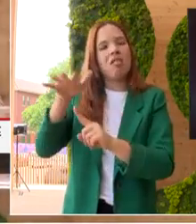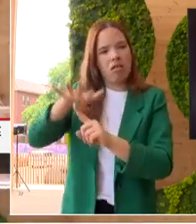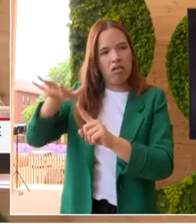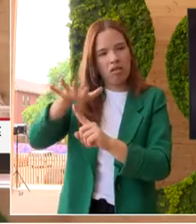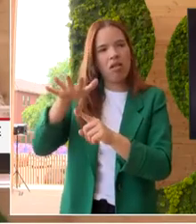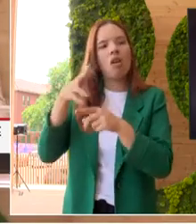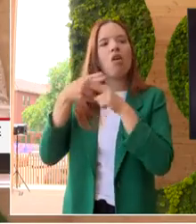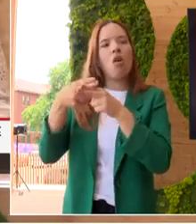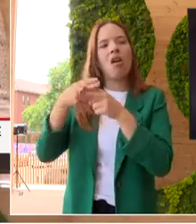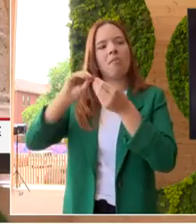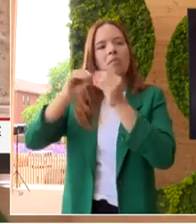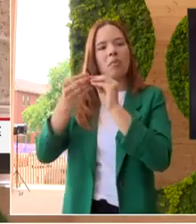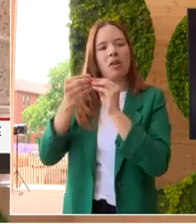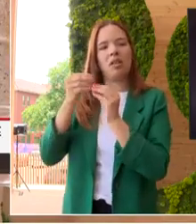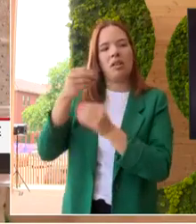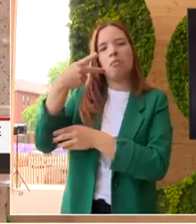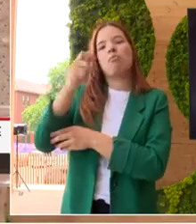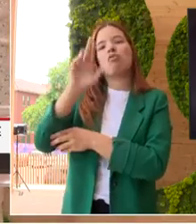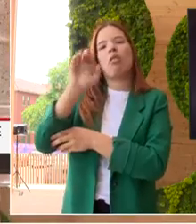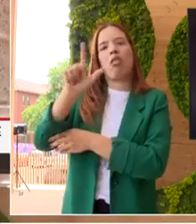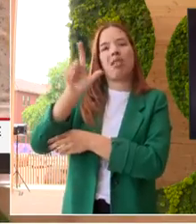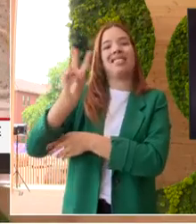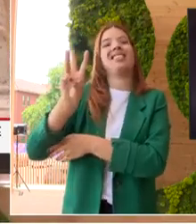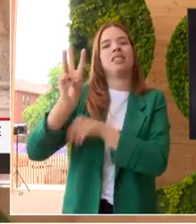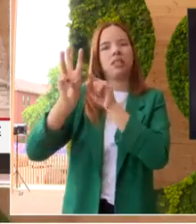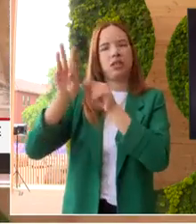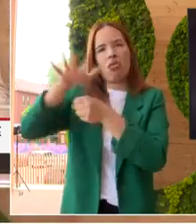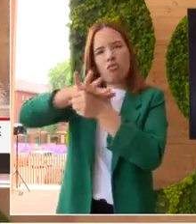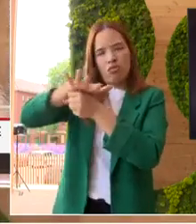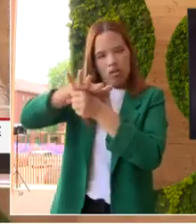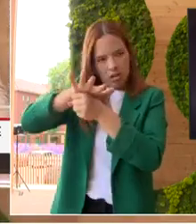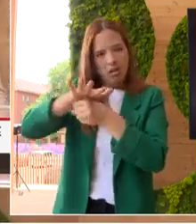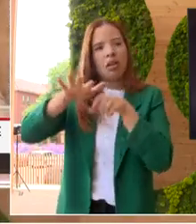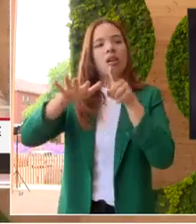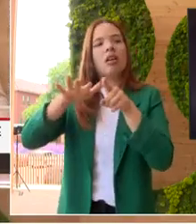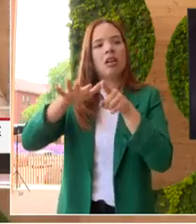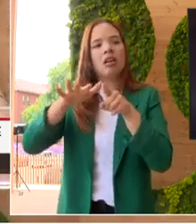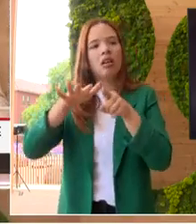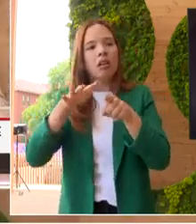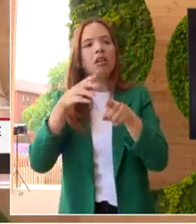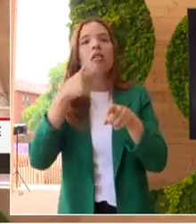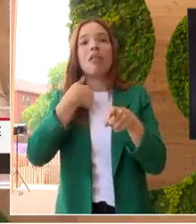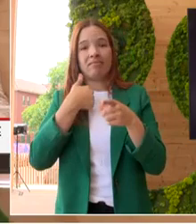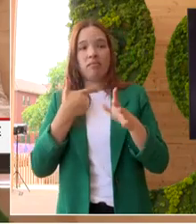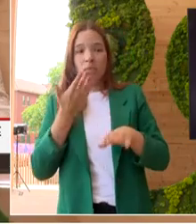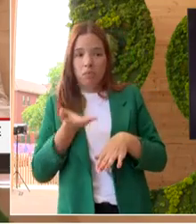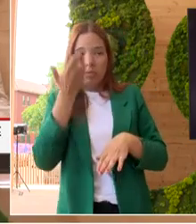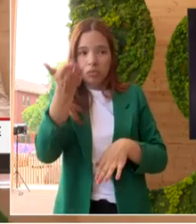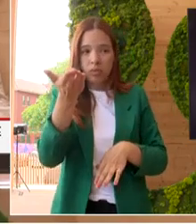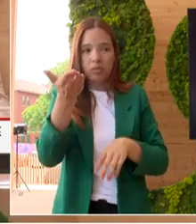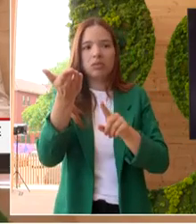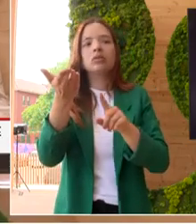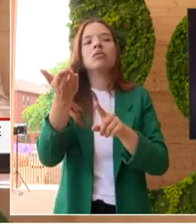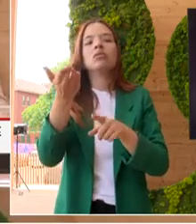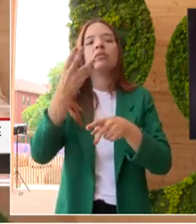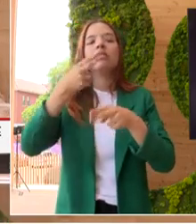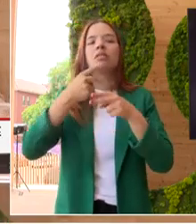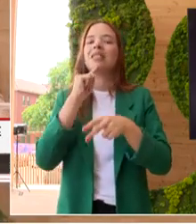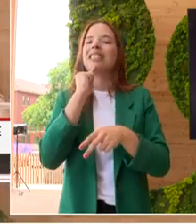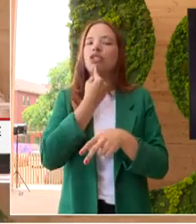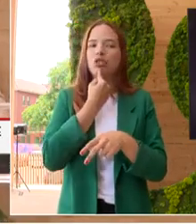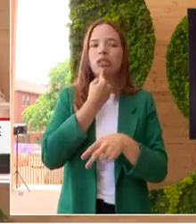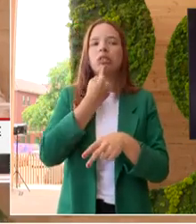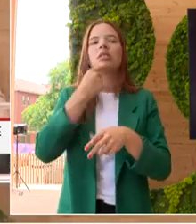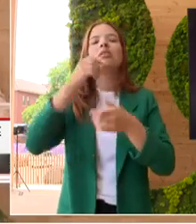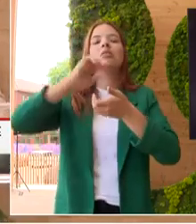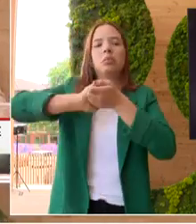And I'm going to release the request for proposals for serious partners who want to